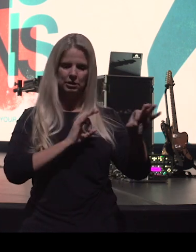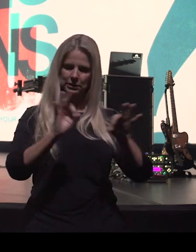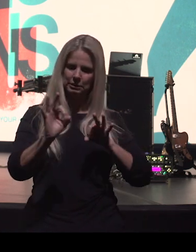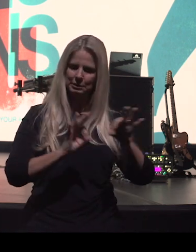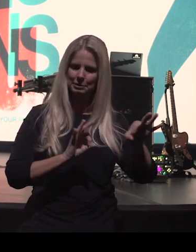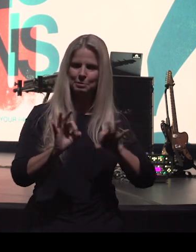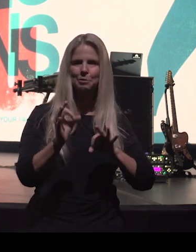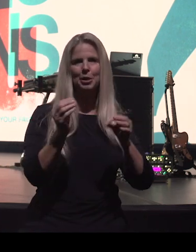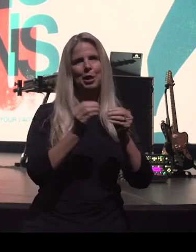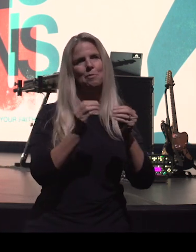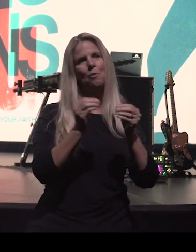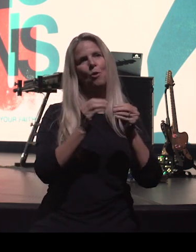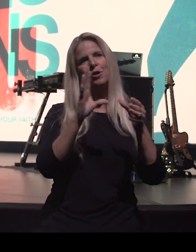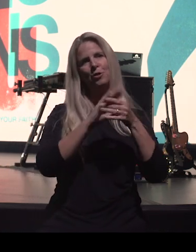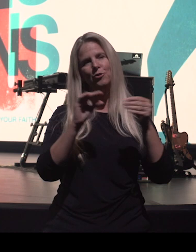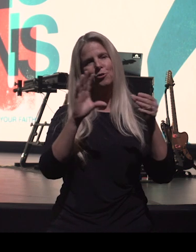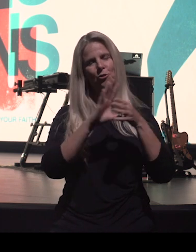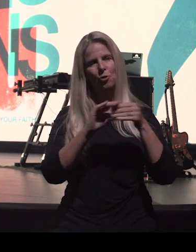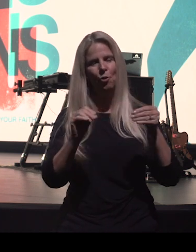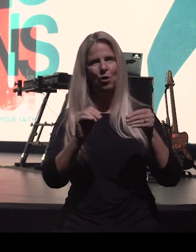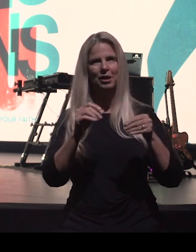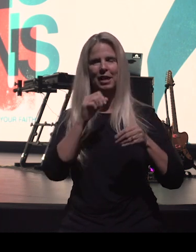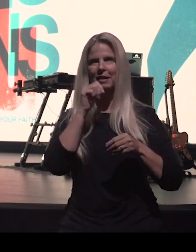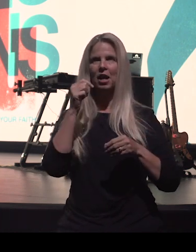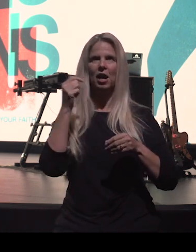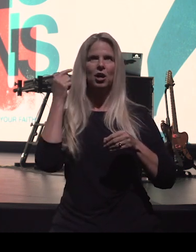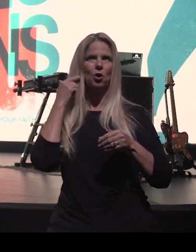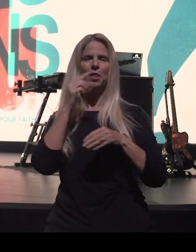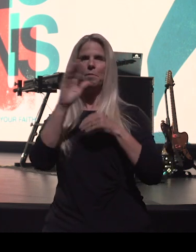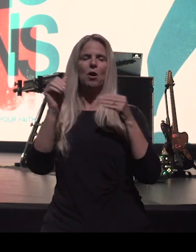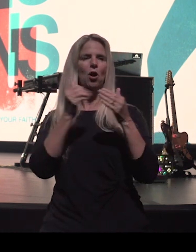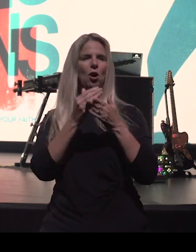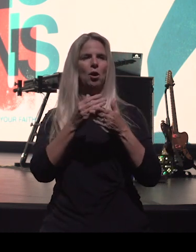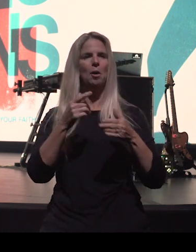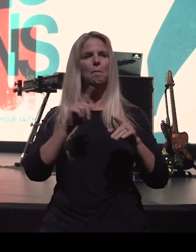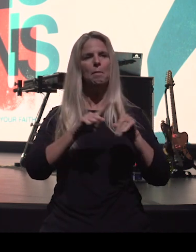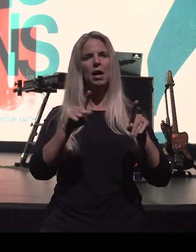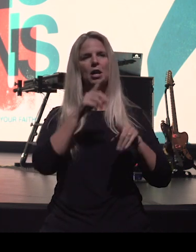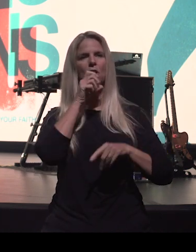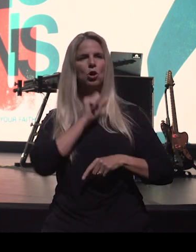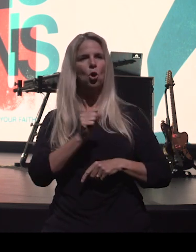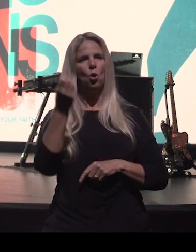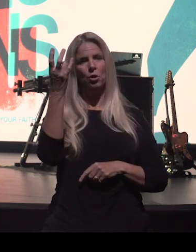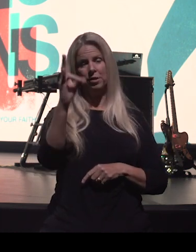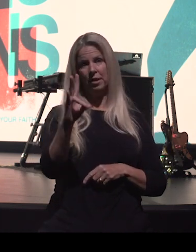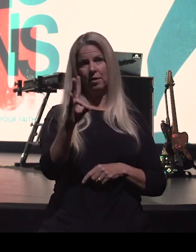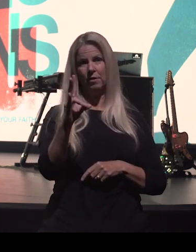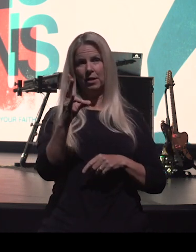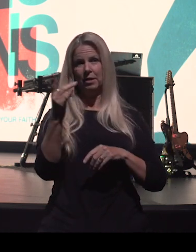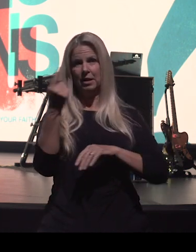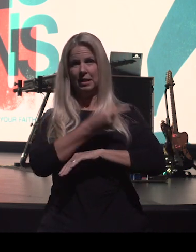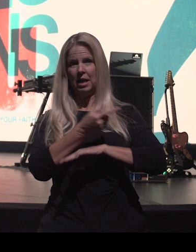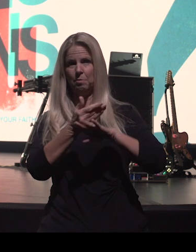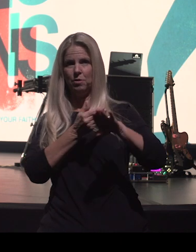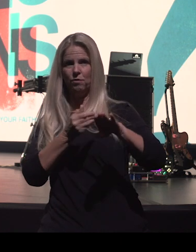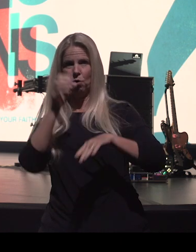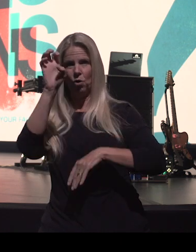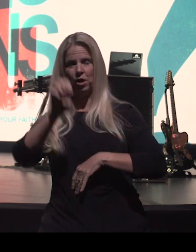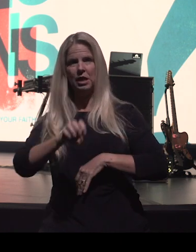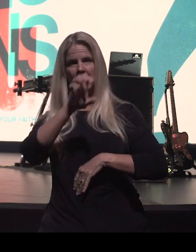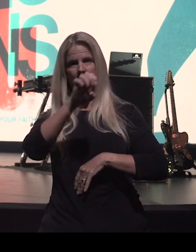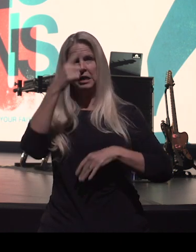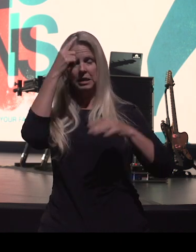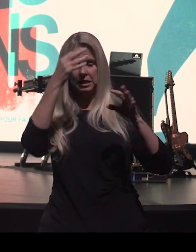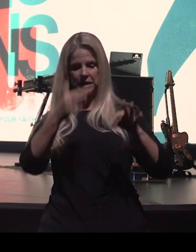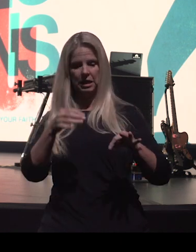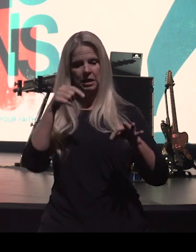that I've just heard, and I haven't heard all of them, but I could tell you about the 17-year-old who the day before Easter had decided to commit suicide and